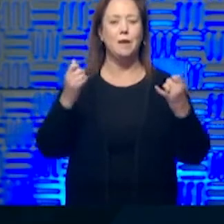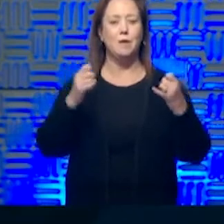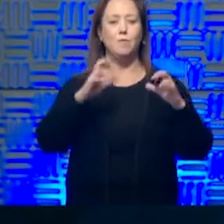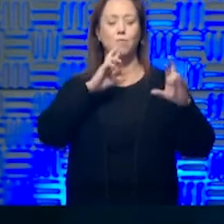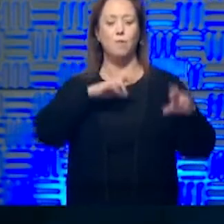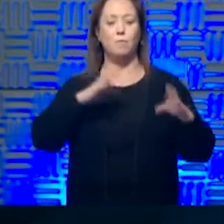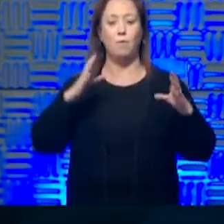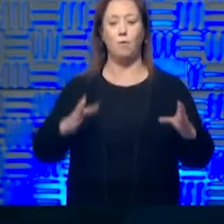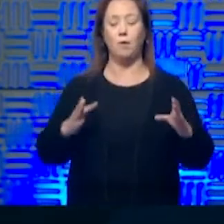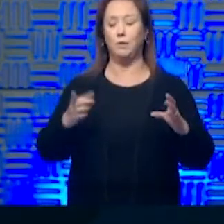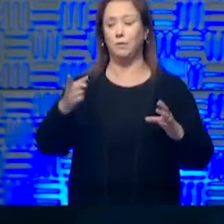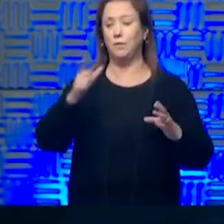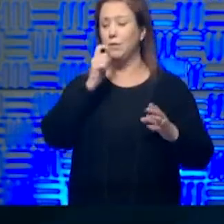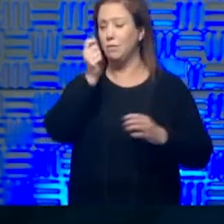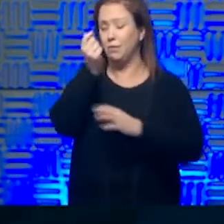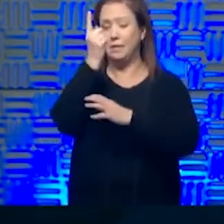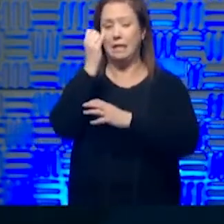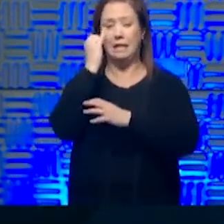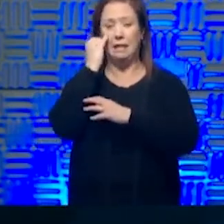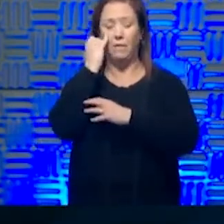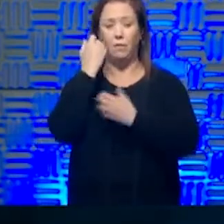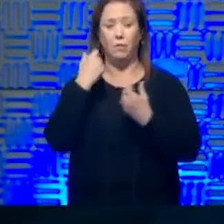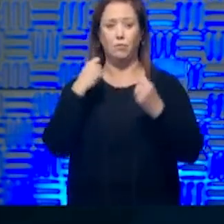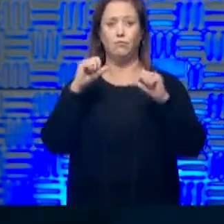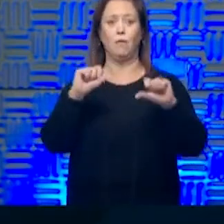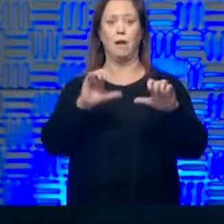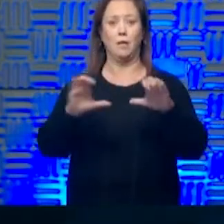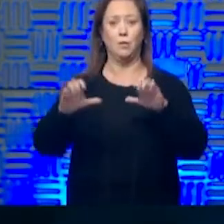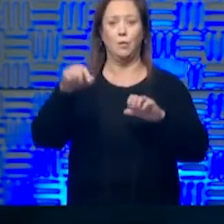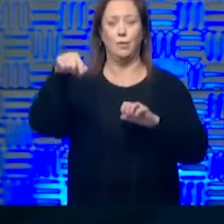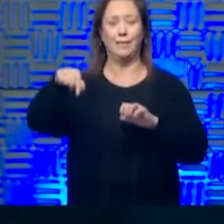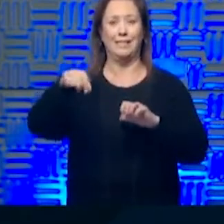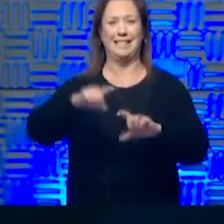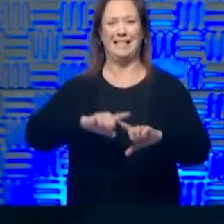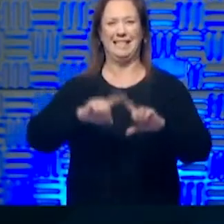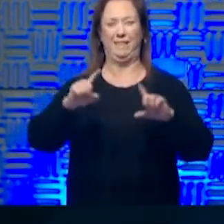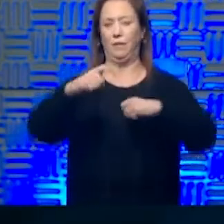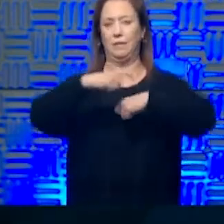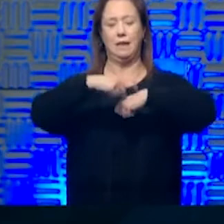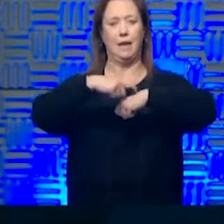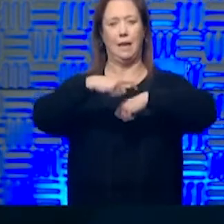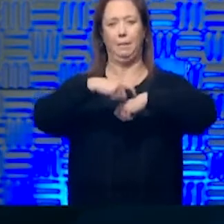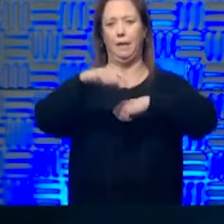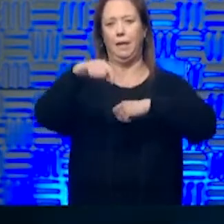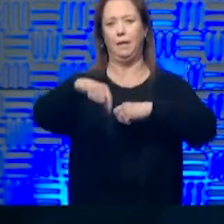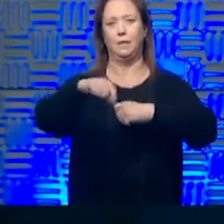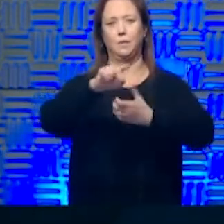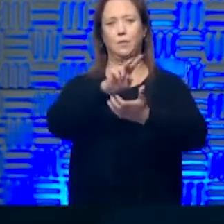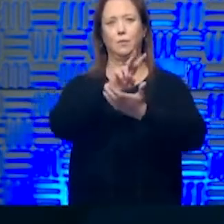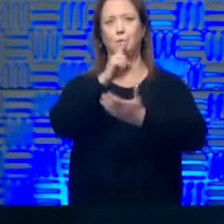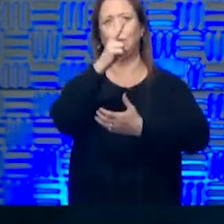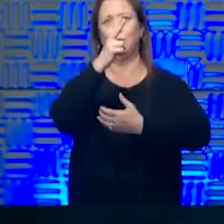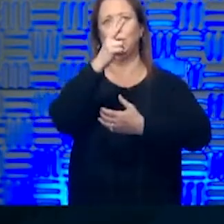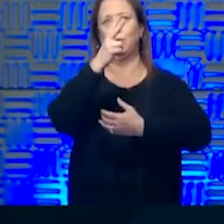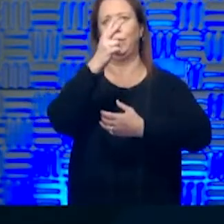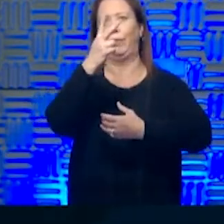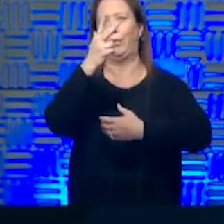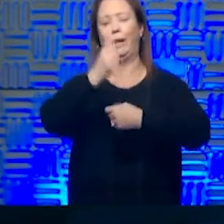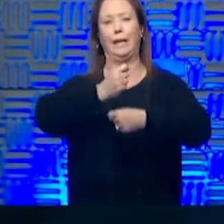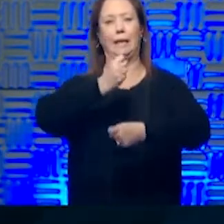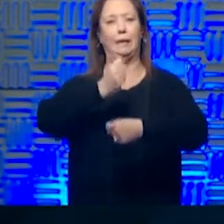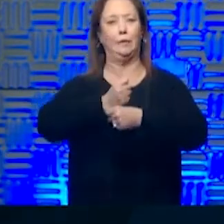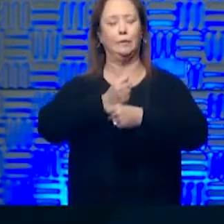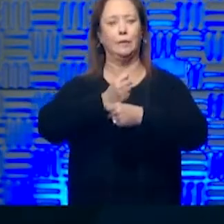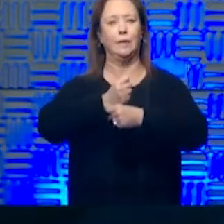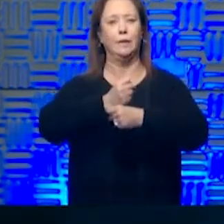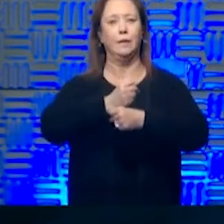reporters, what you don't understand is if we were going to try to do this any other time, it's sort of taken 2-3 years to get through, to get